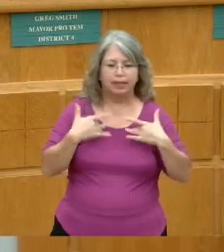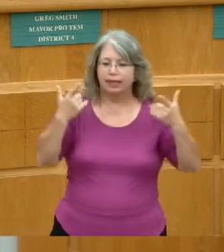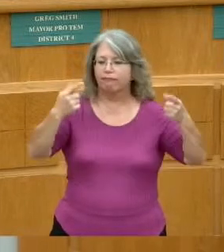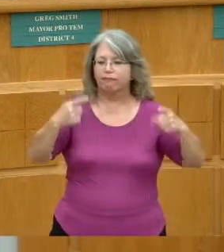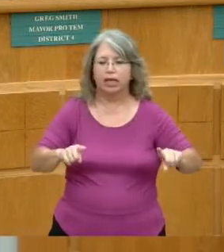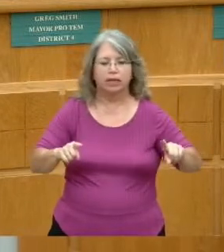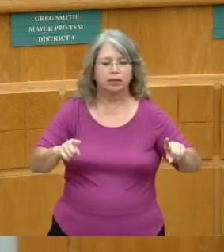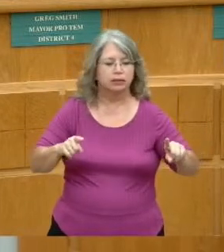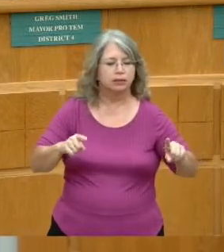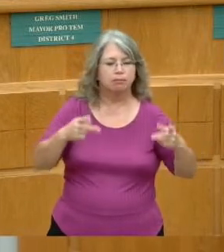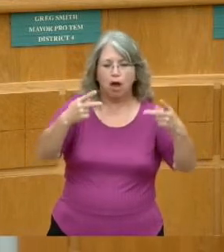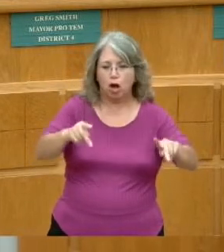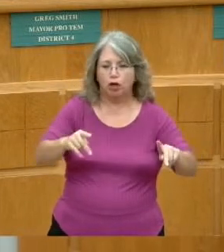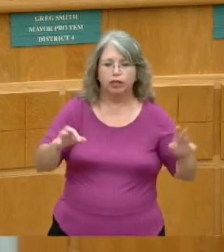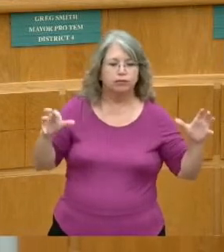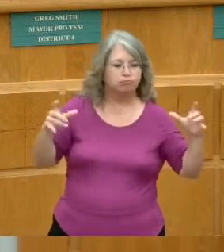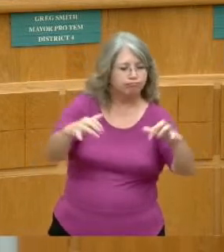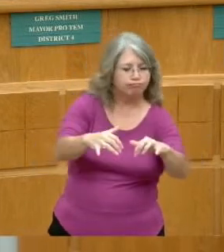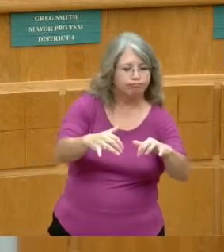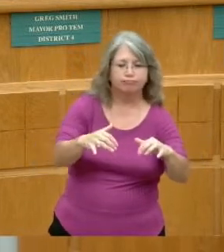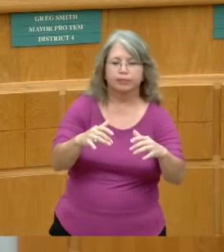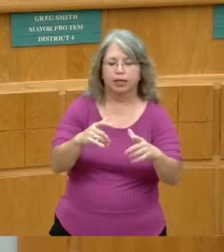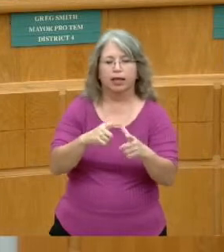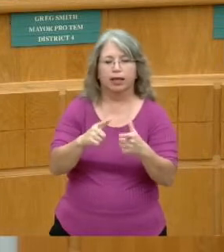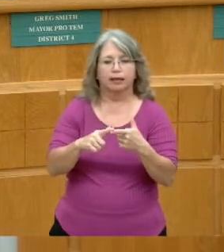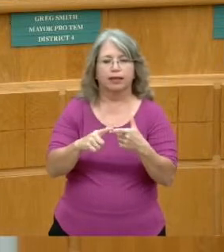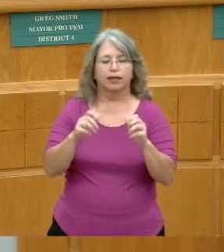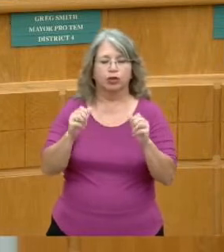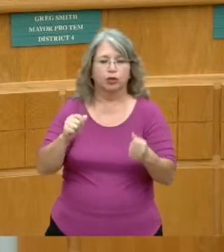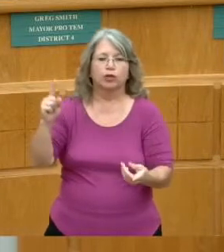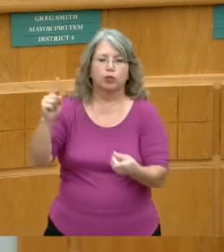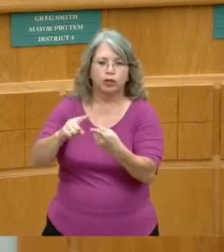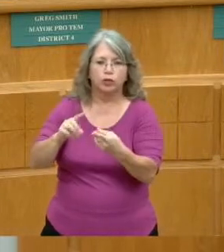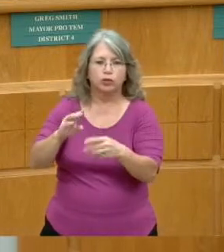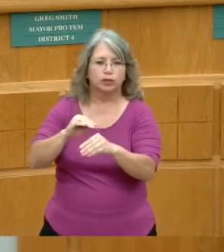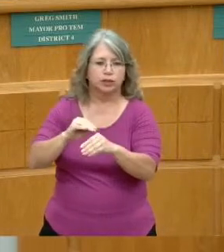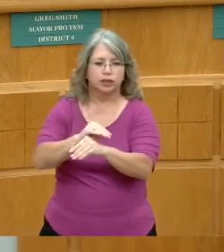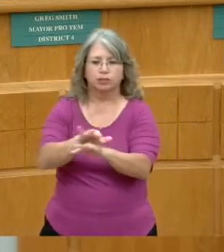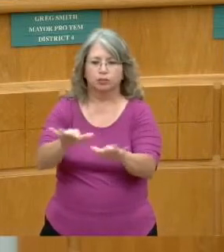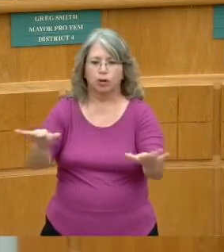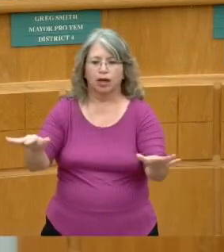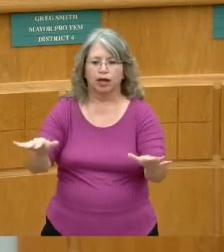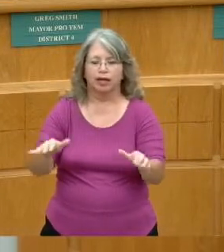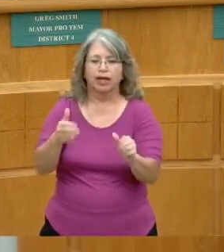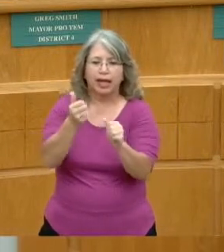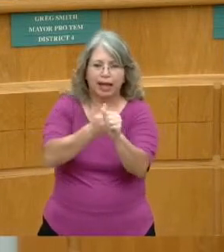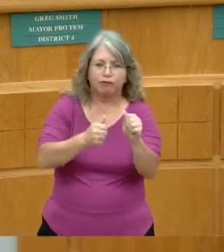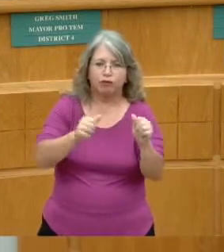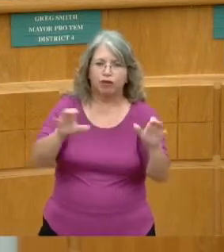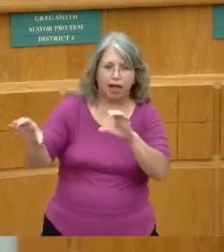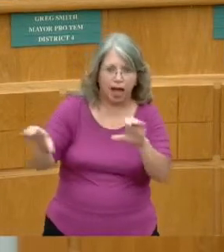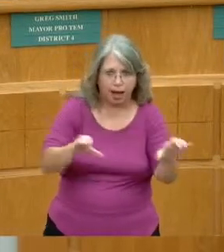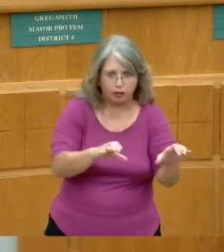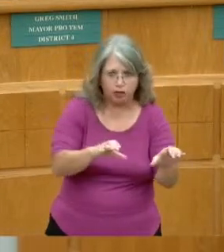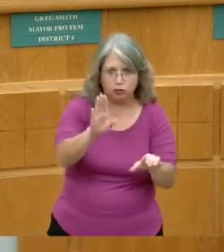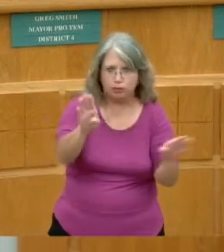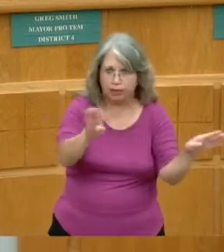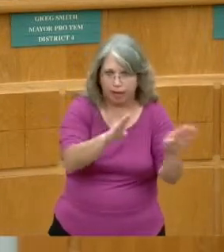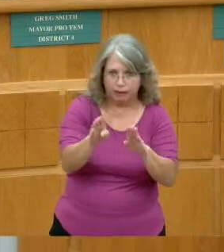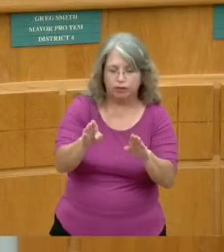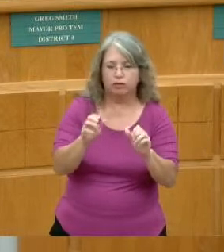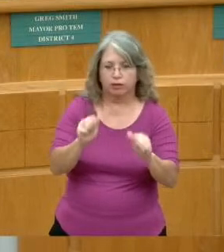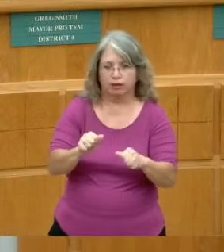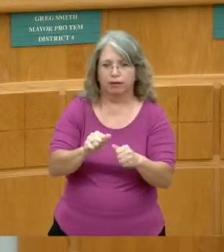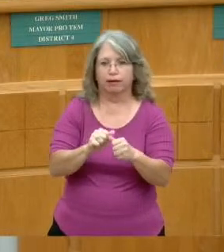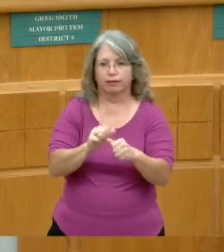the less spread of COVID-19 there is. So every action that we all take has an impact and it has an effect. And it's important for us to